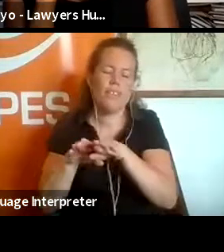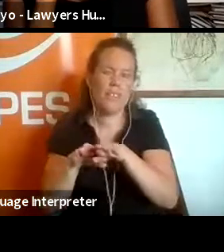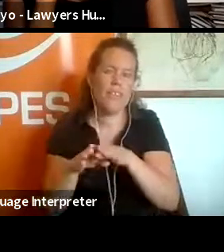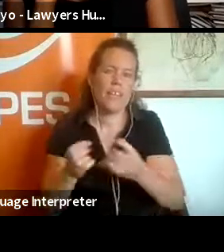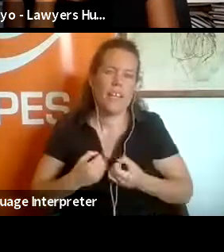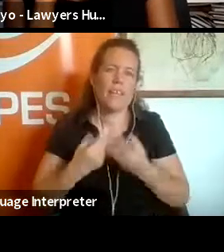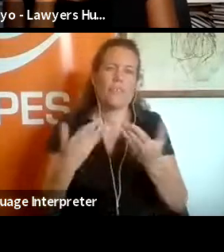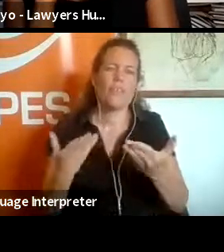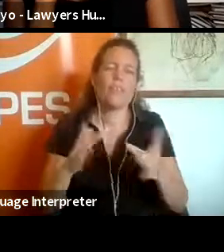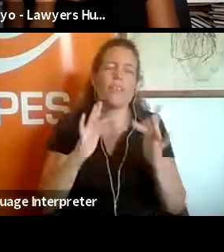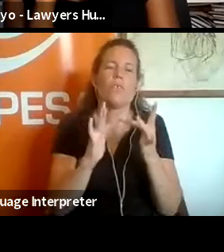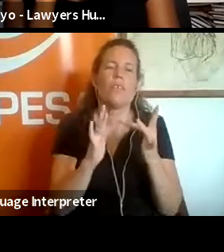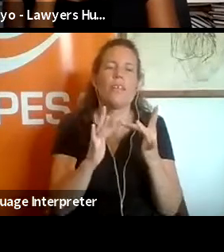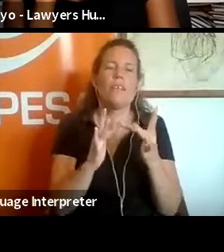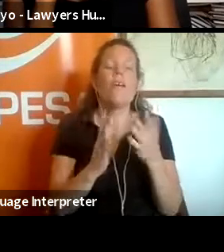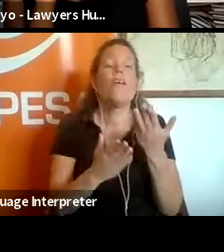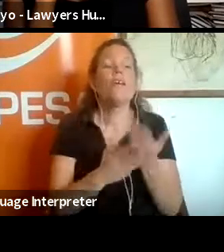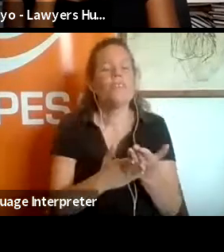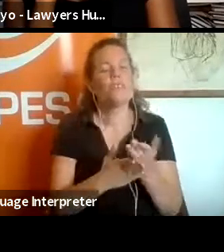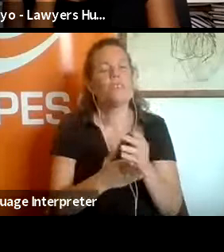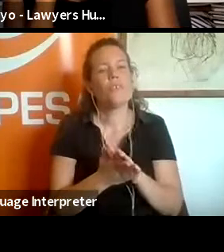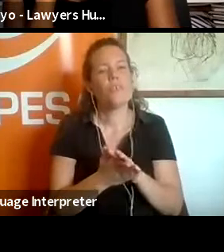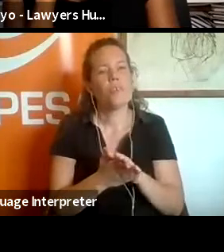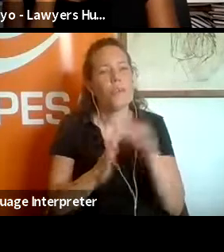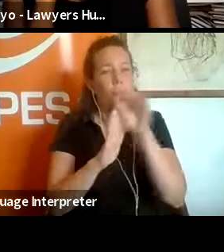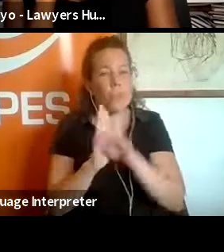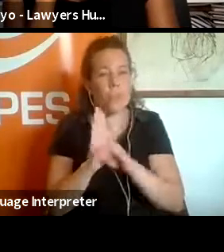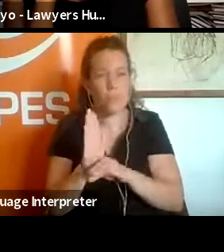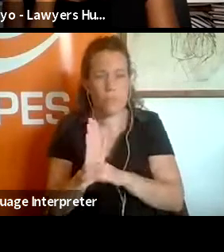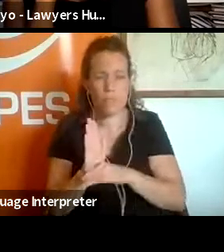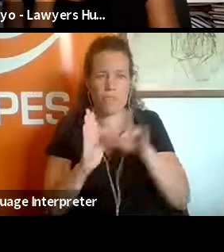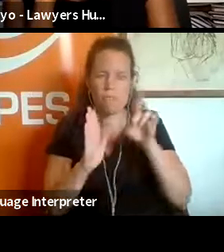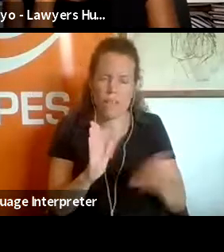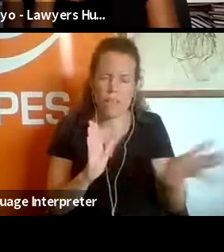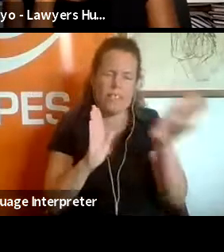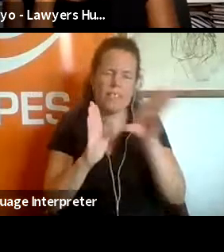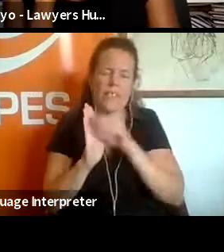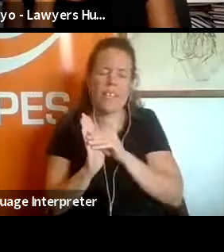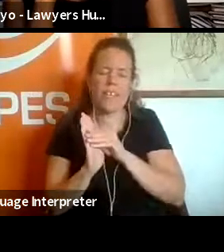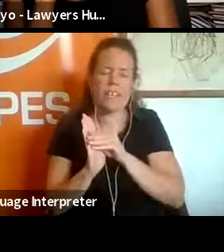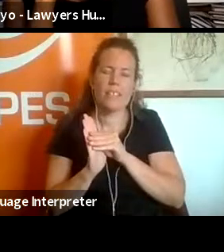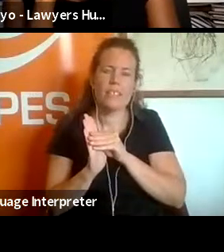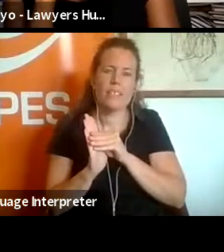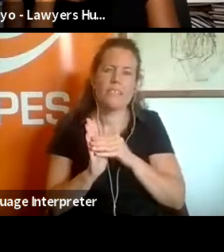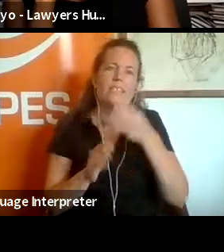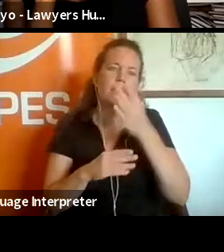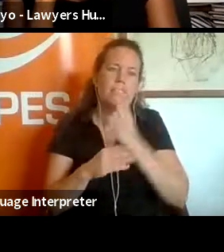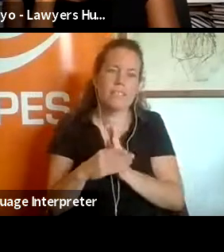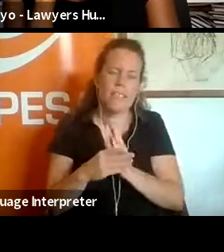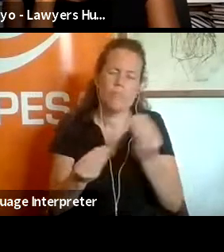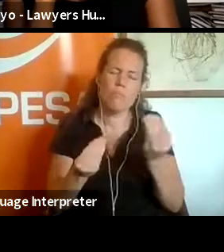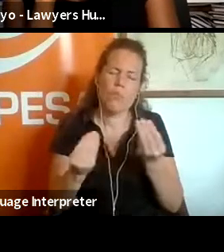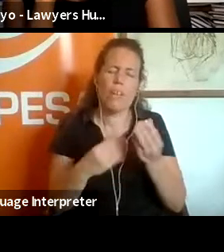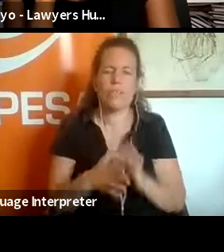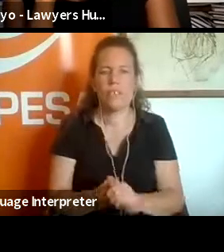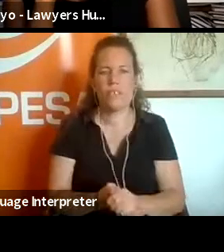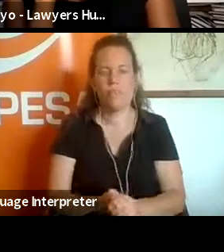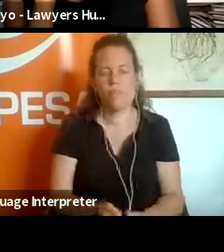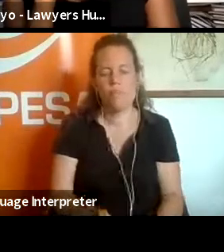of the principles also have to take into account some of those nuances.